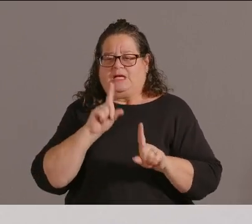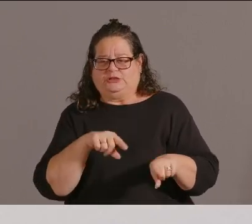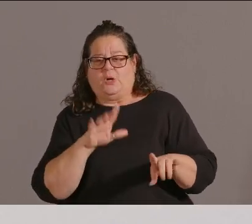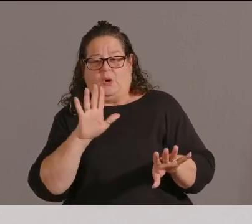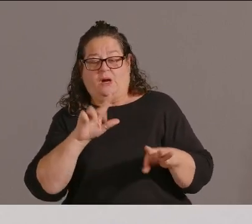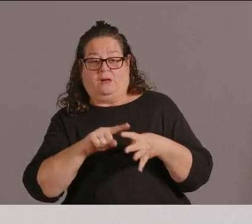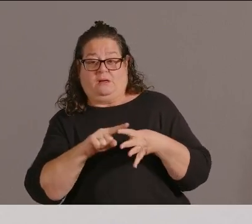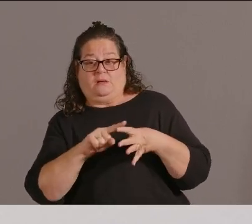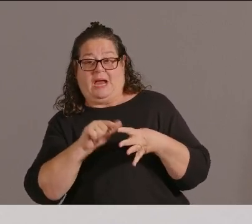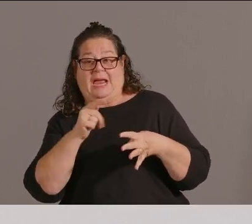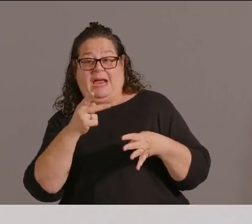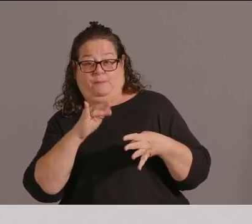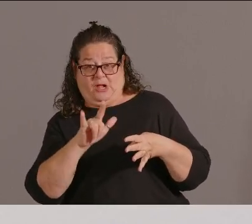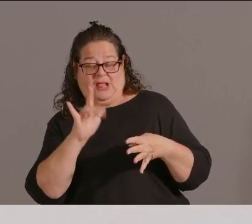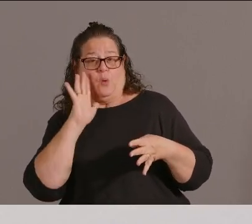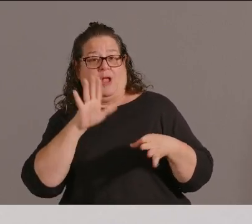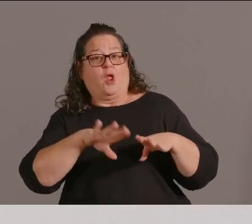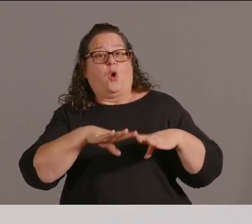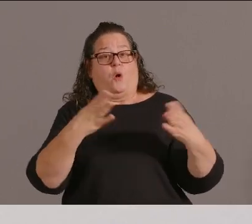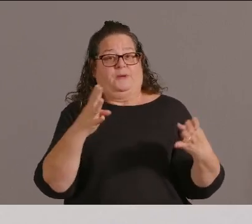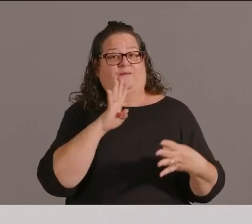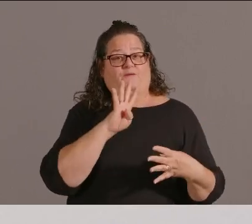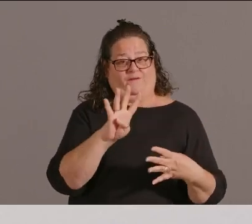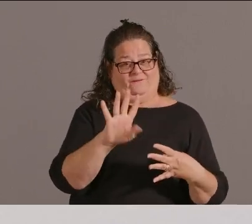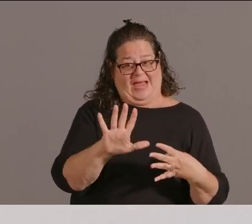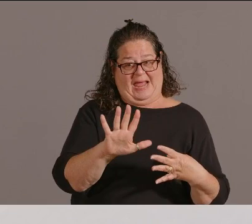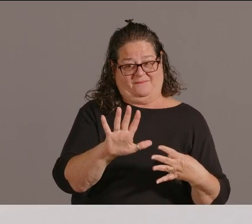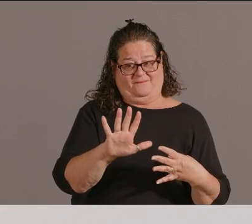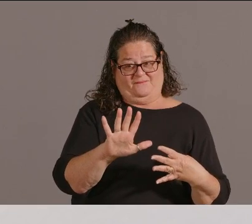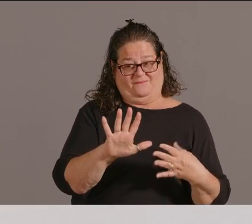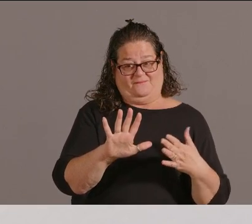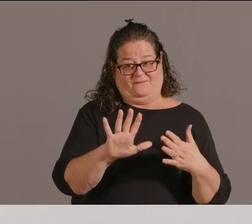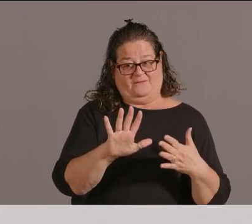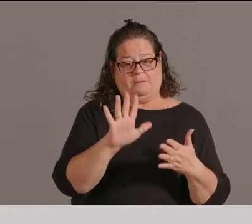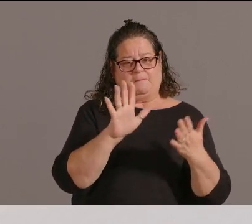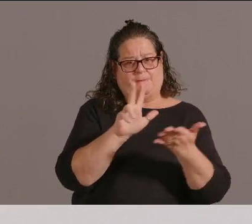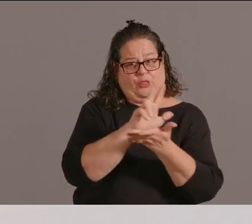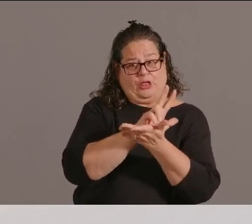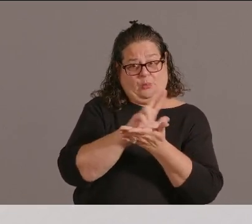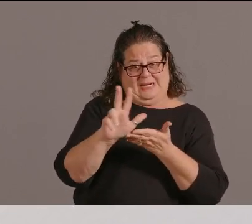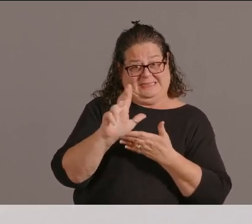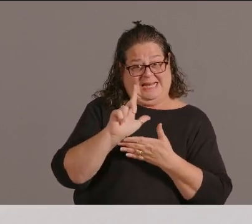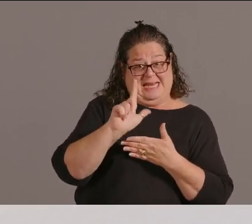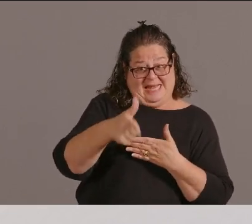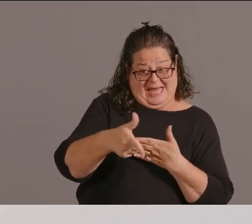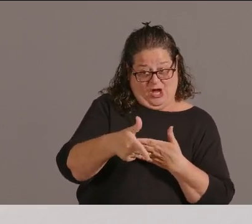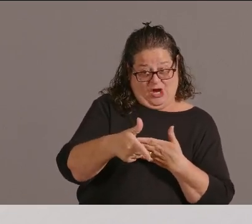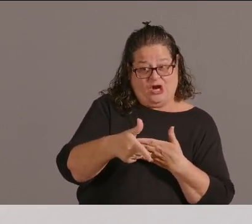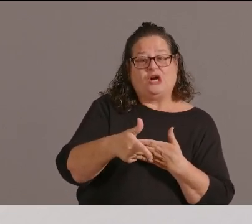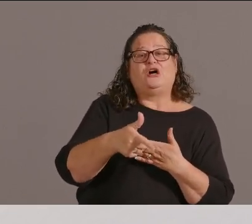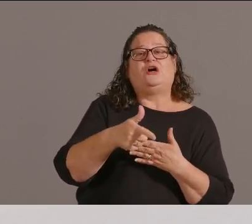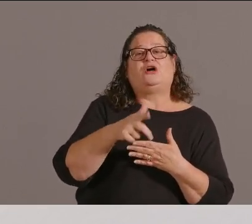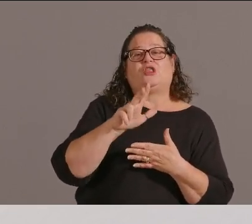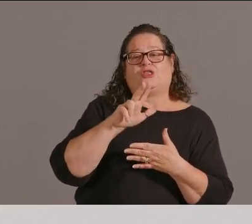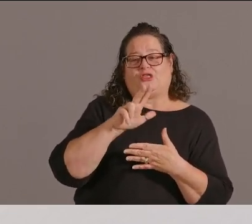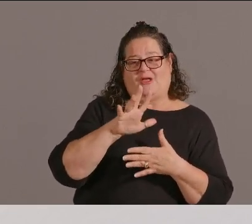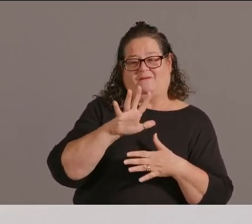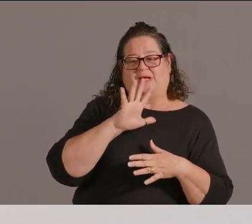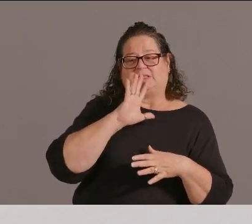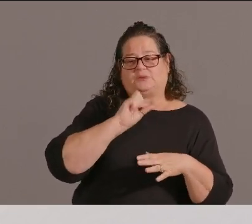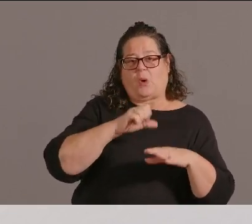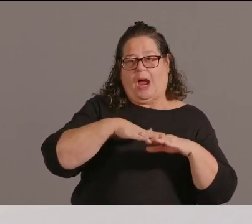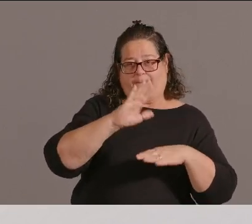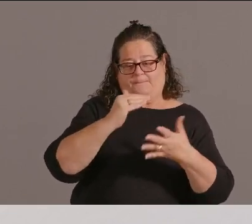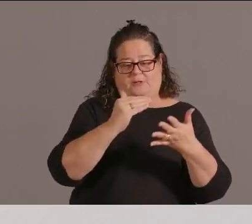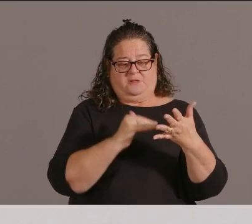weeks after that, we would go to our 35 and above. Now, keep in mind, starting the first week in April, we anticipate that vaccine to